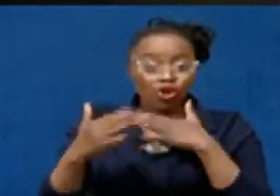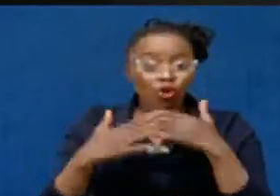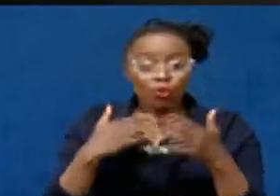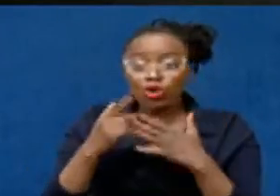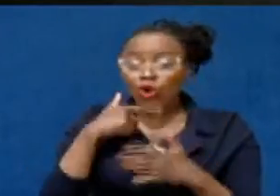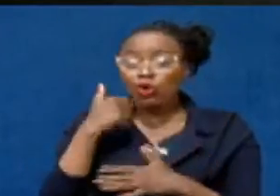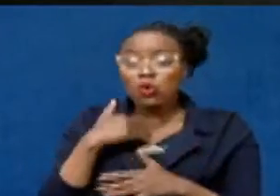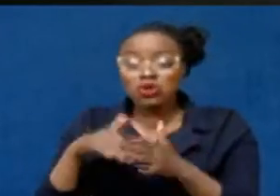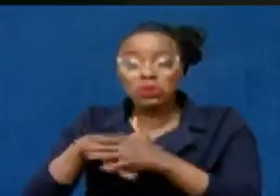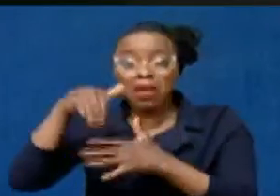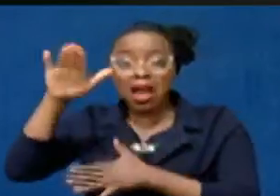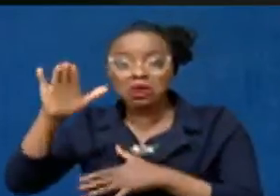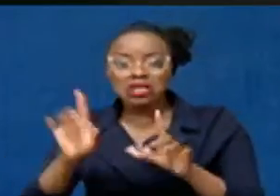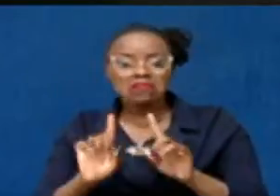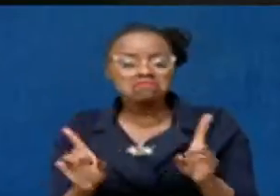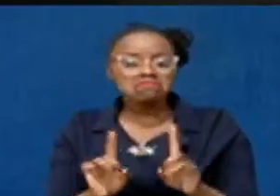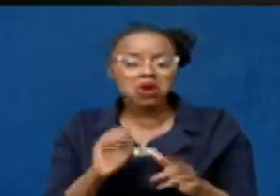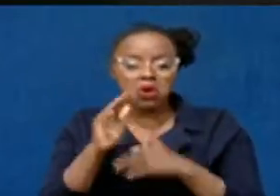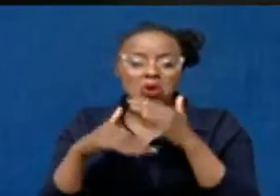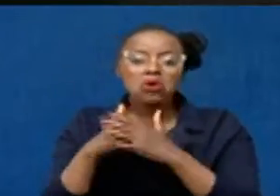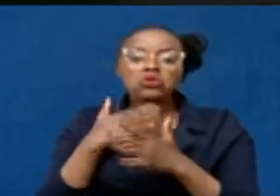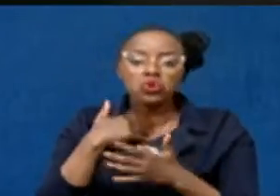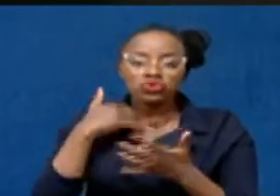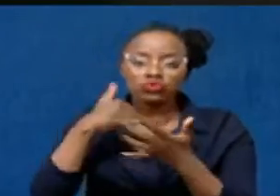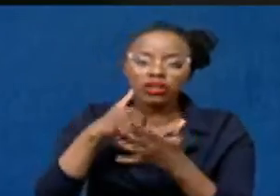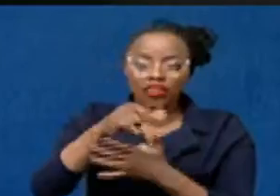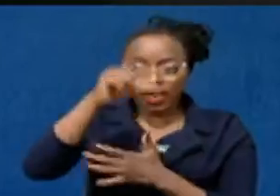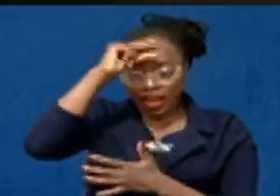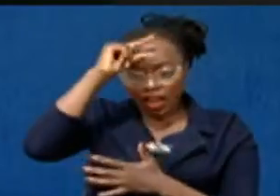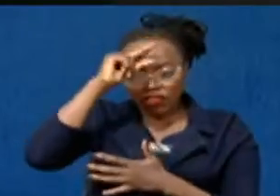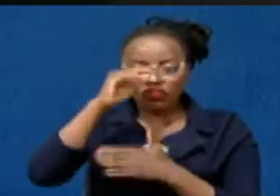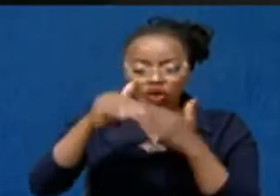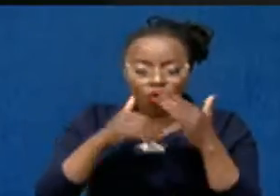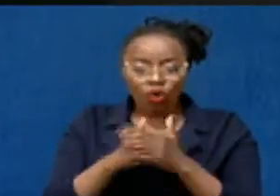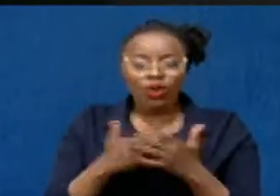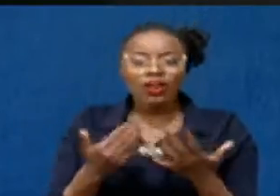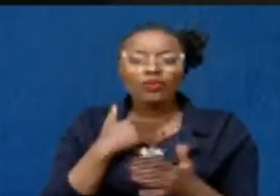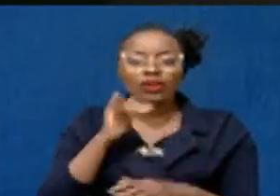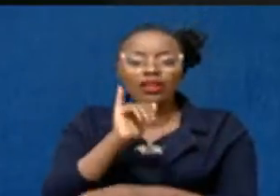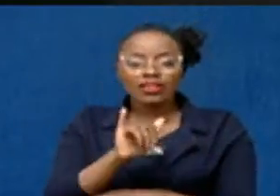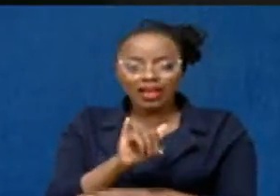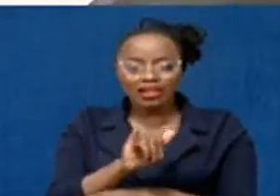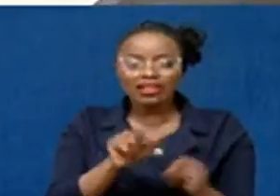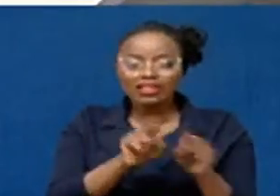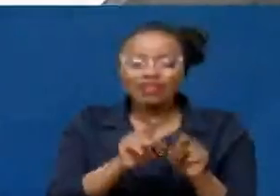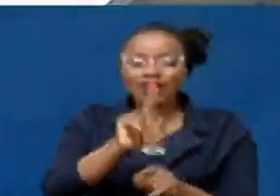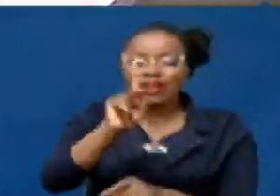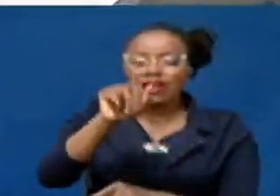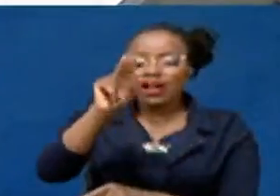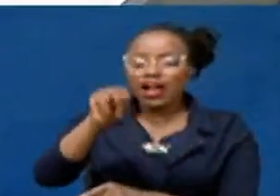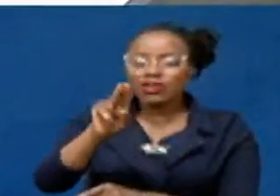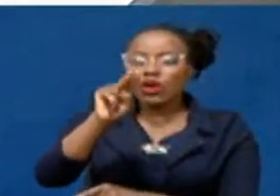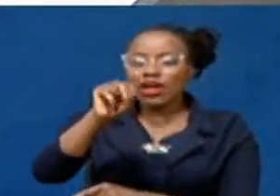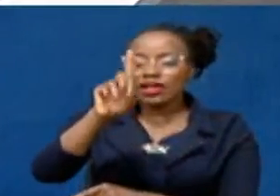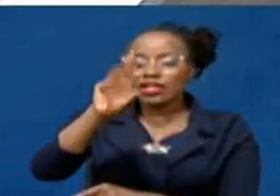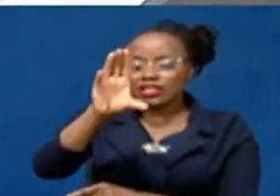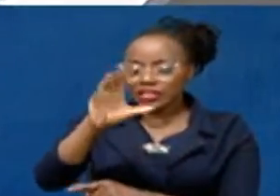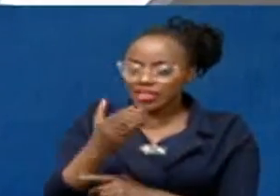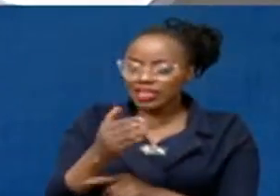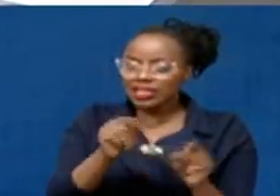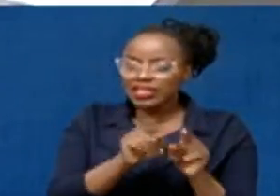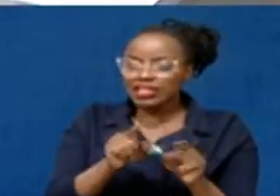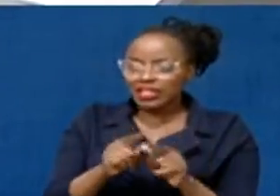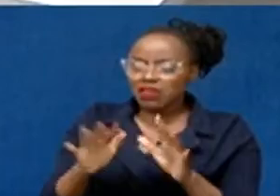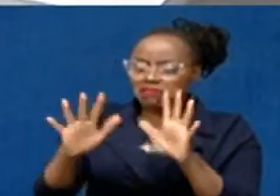to be outside. No one wants to be out. Everybody's attending that. In fact, at the KANU NDC, Raila praised